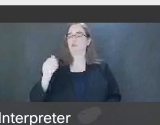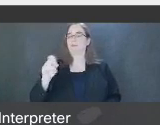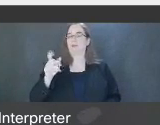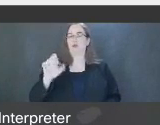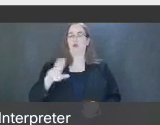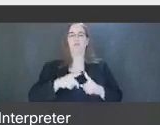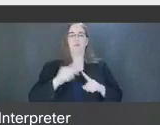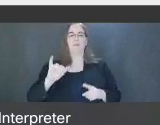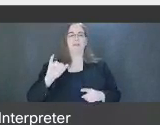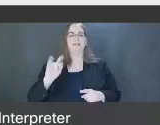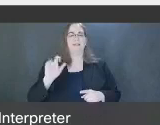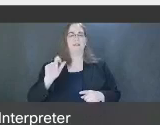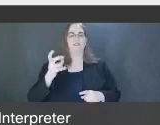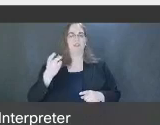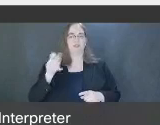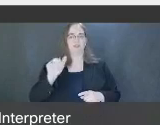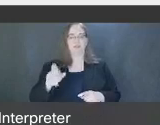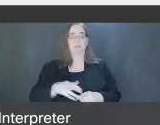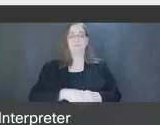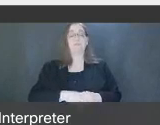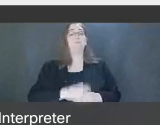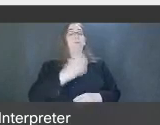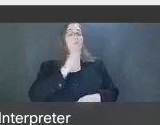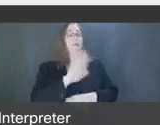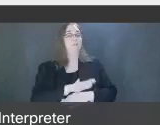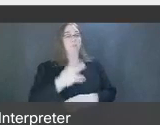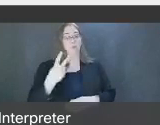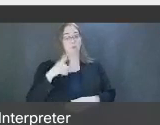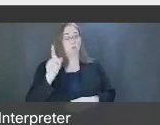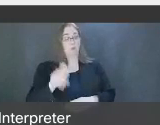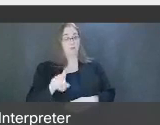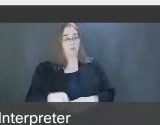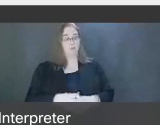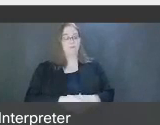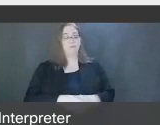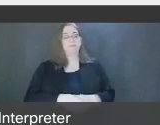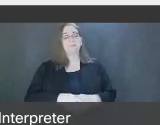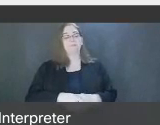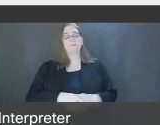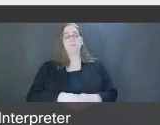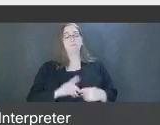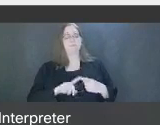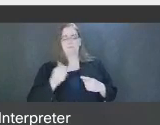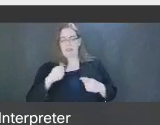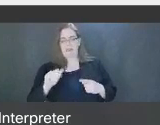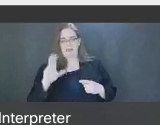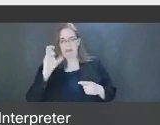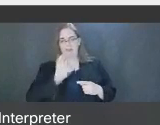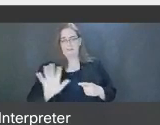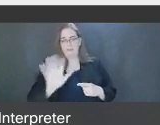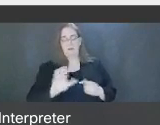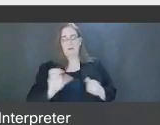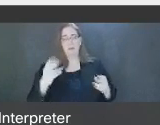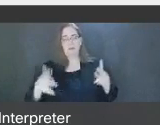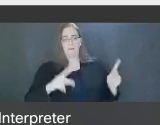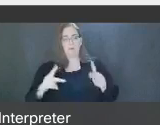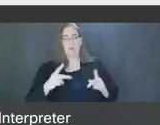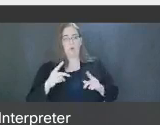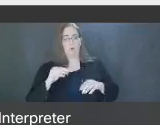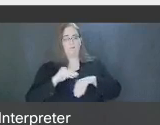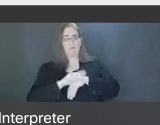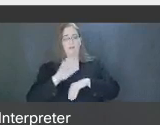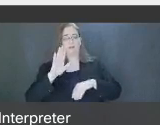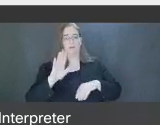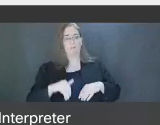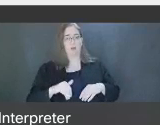Good afternoon. Two questions. The first being, any estimate on how many people were affected by